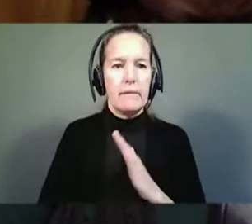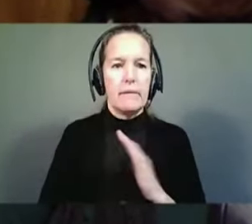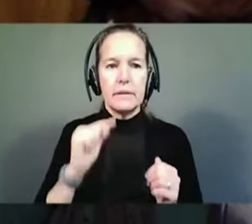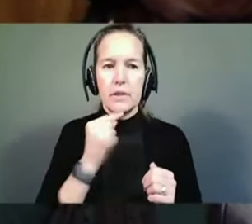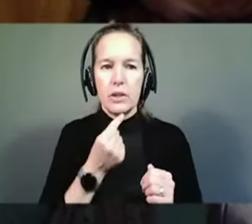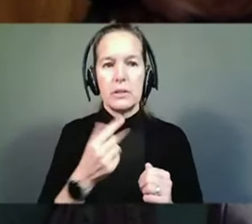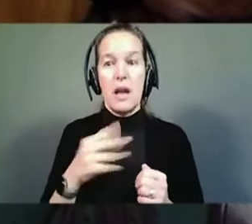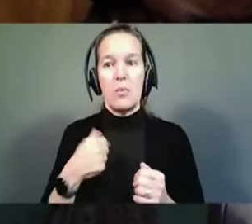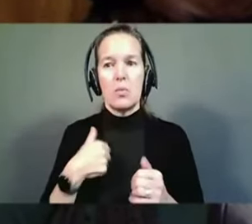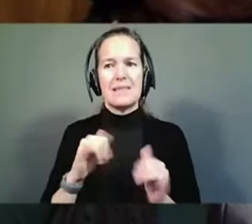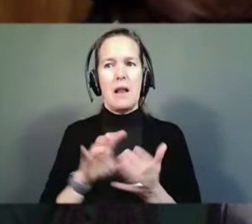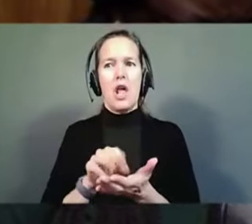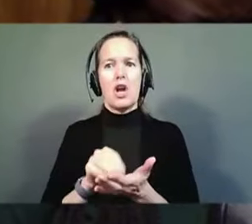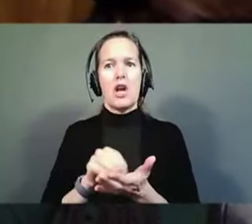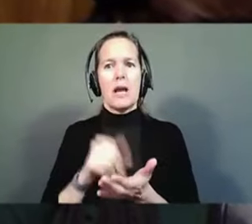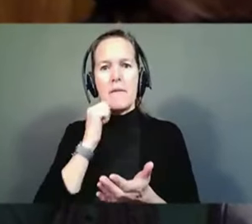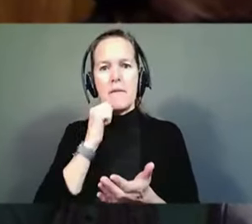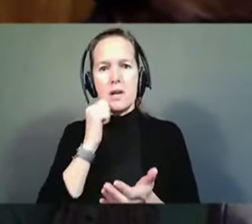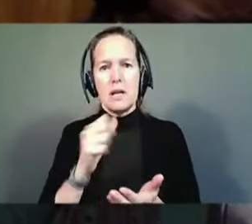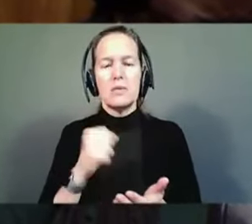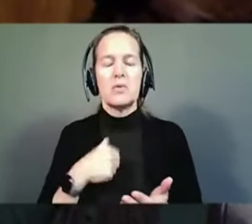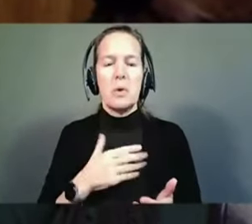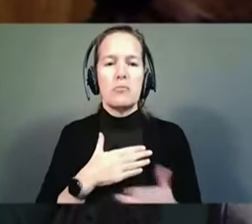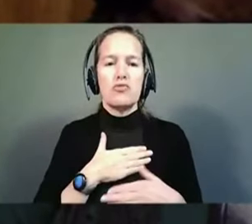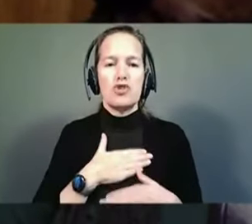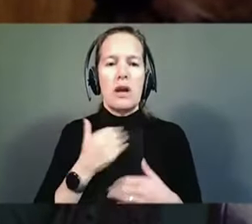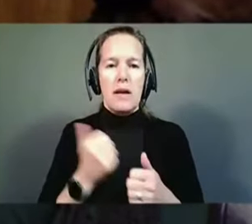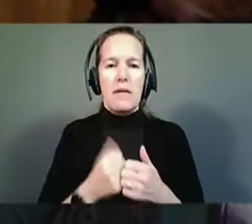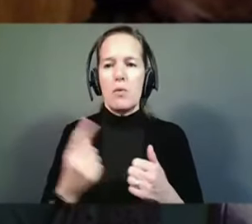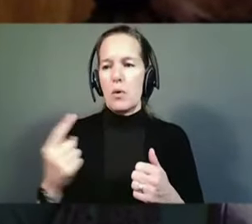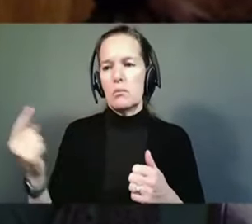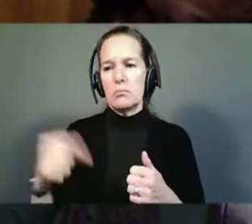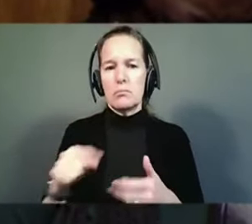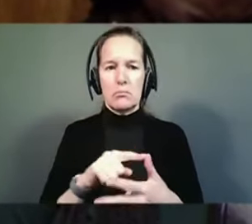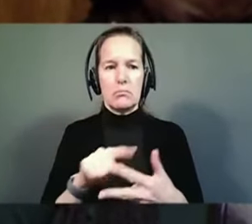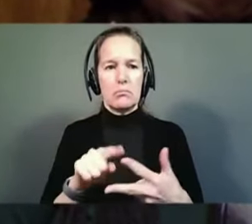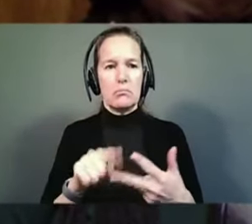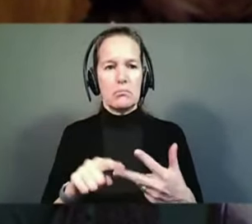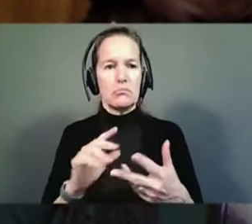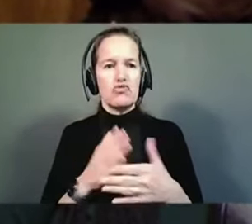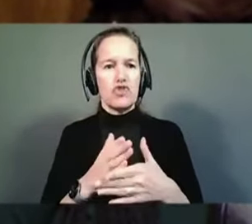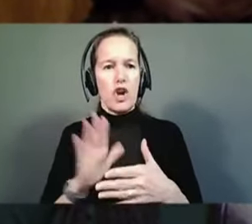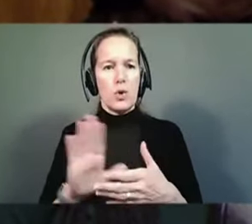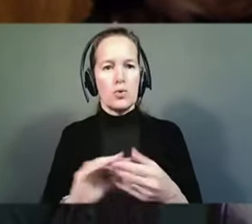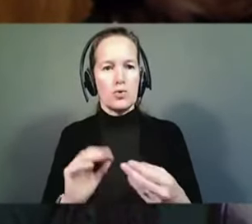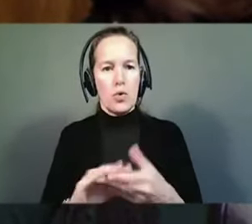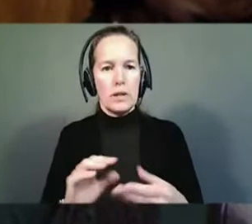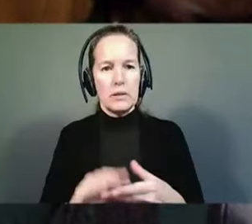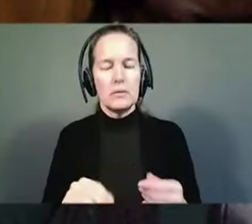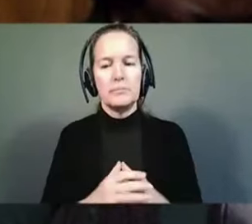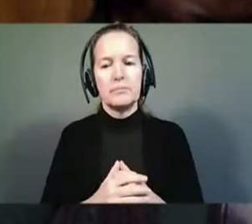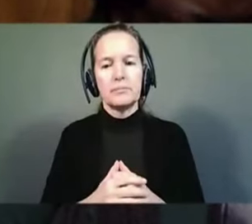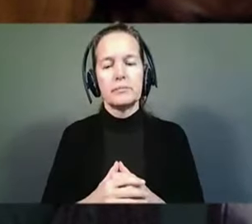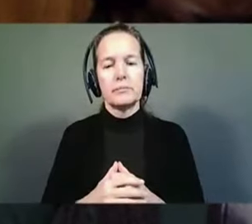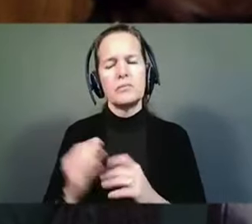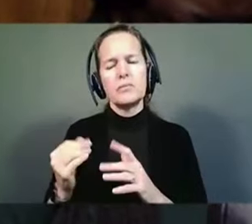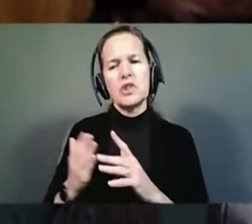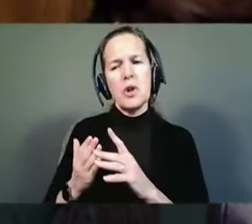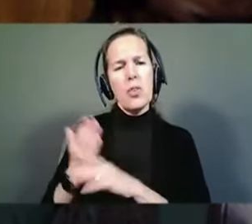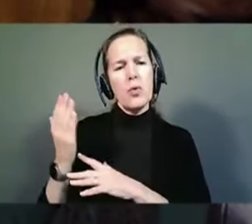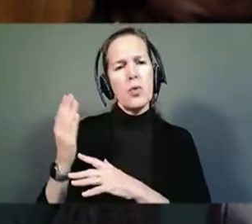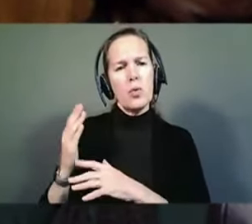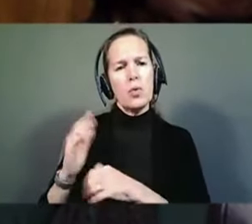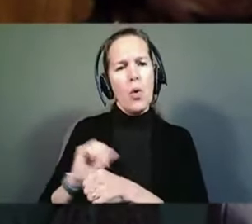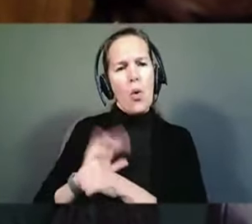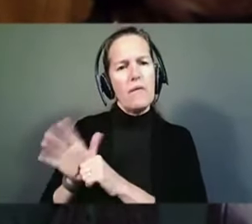I really appreciate all of you being here and sharing your stories. Throughout the COVID-19 pandemic, we